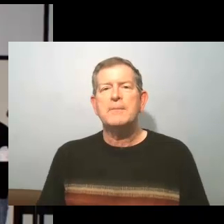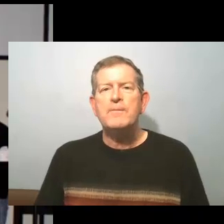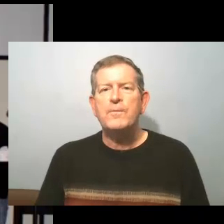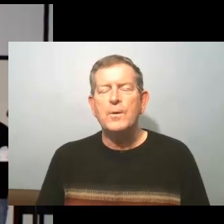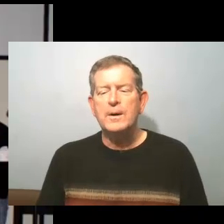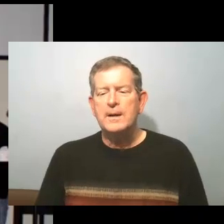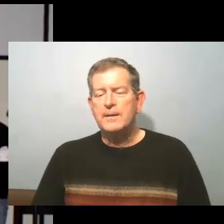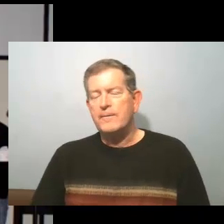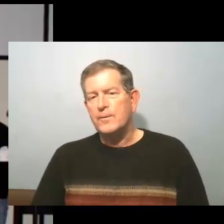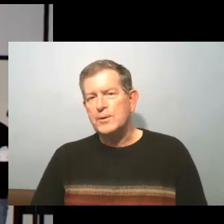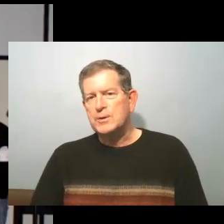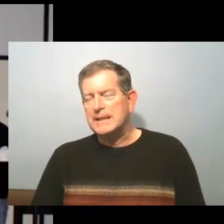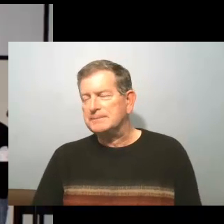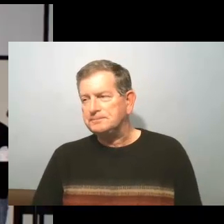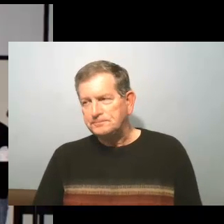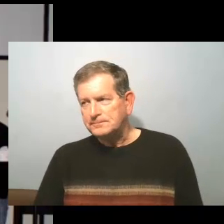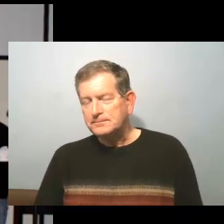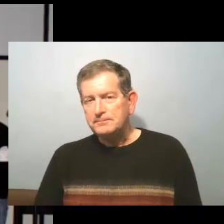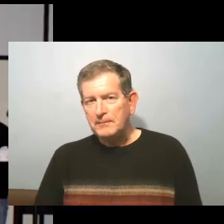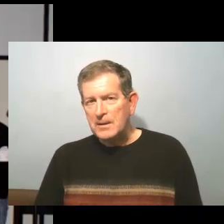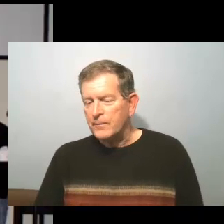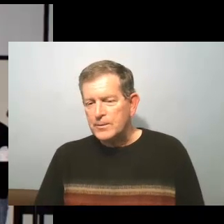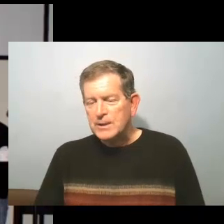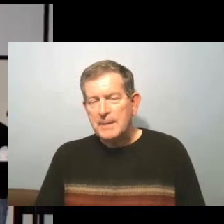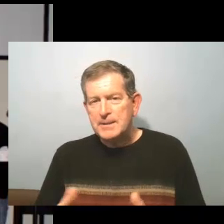stance before the